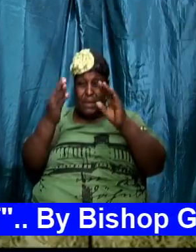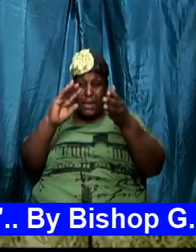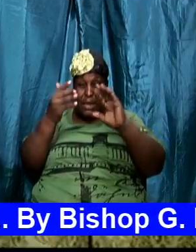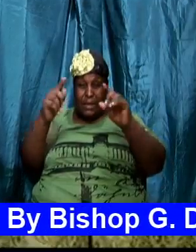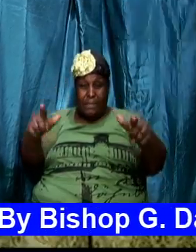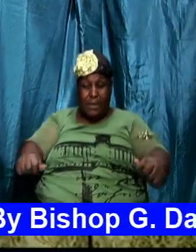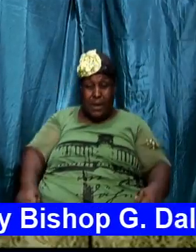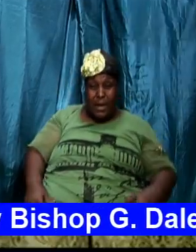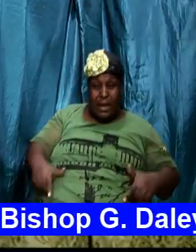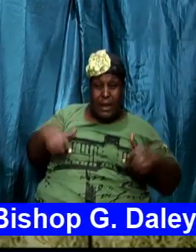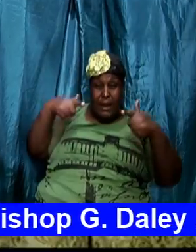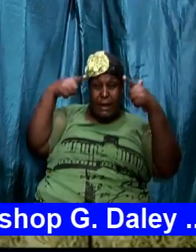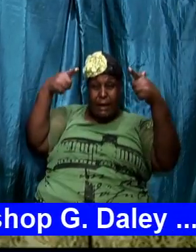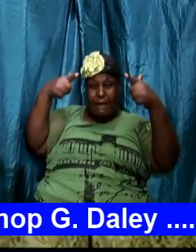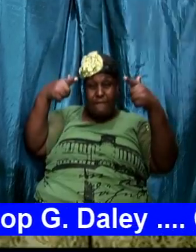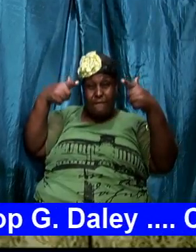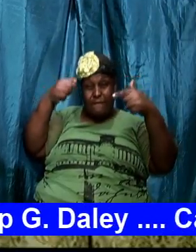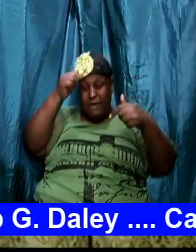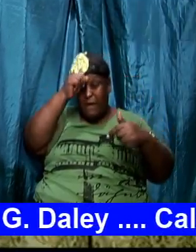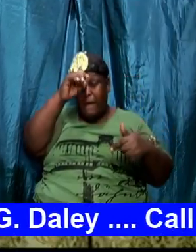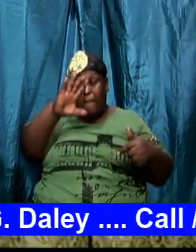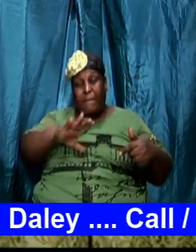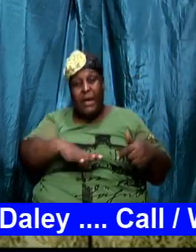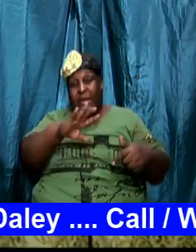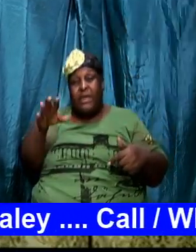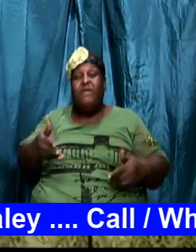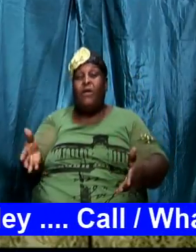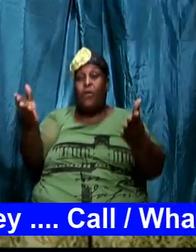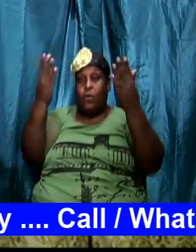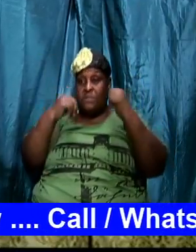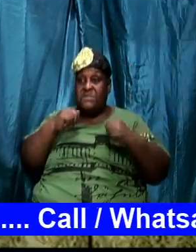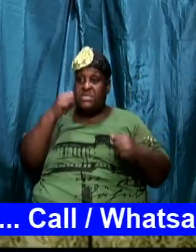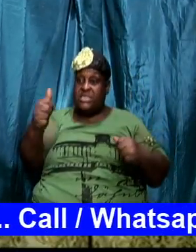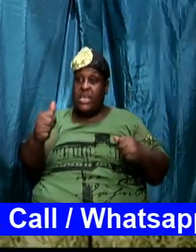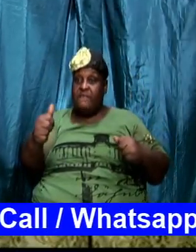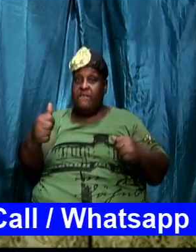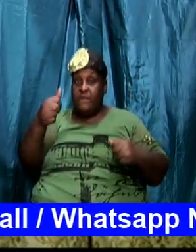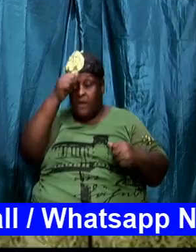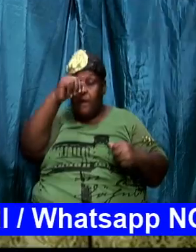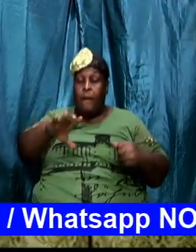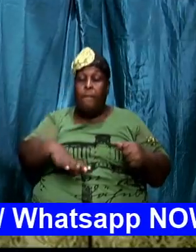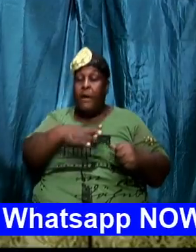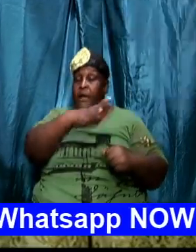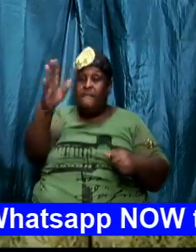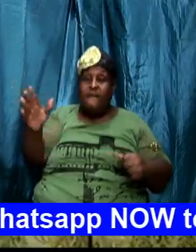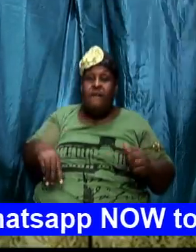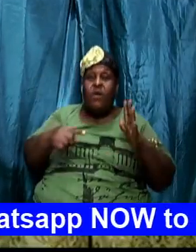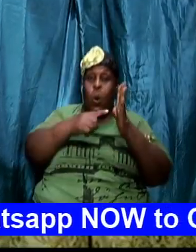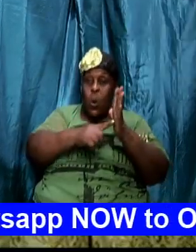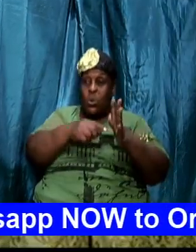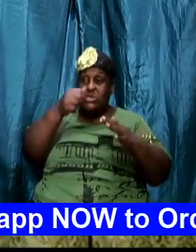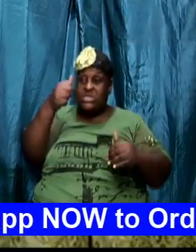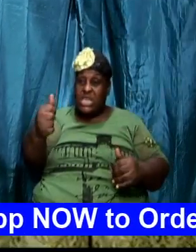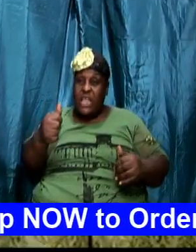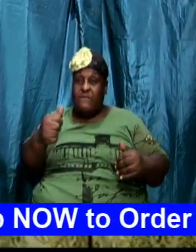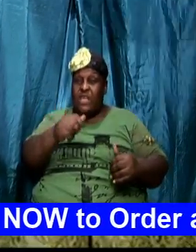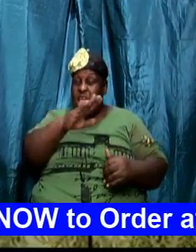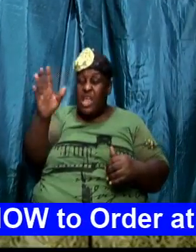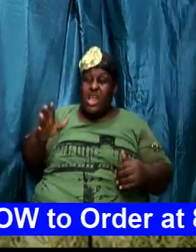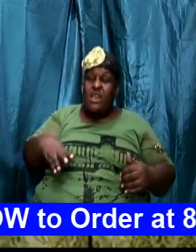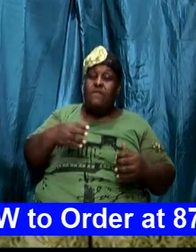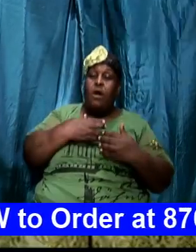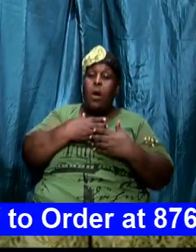come of himself. He didn't own himself. He didn't start to breathe of his